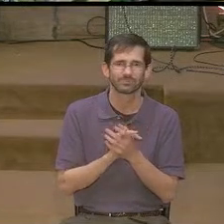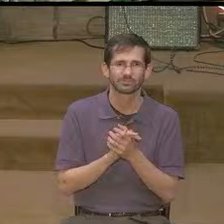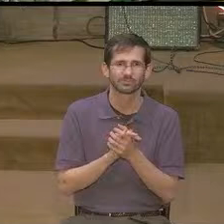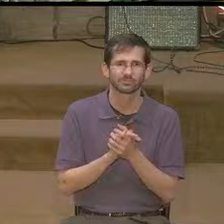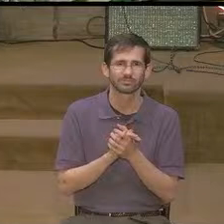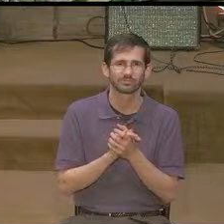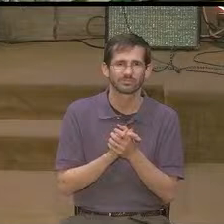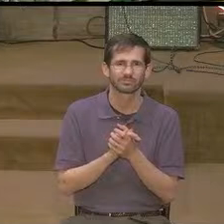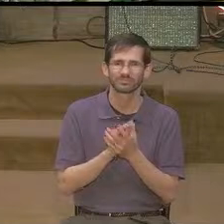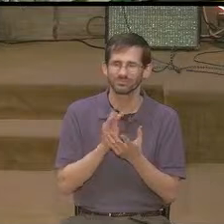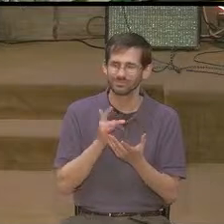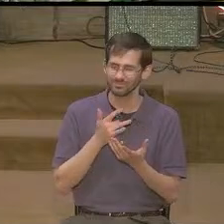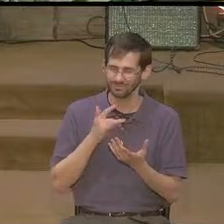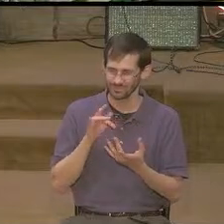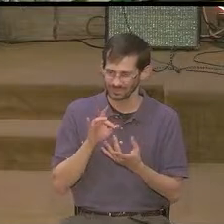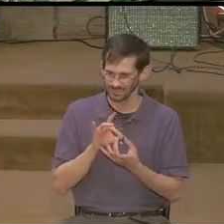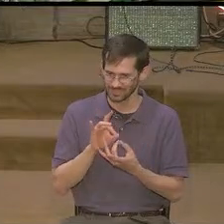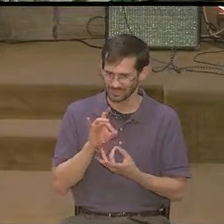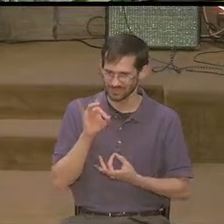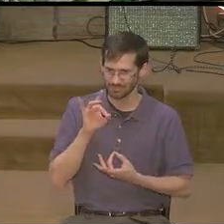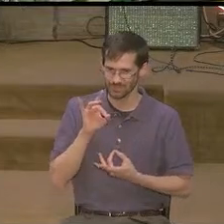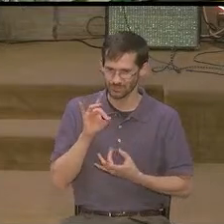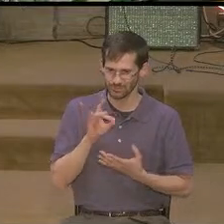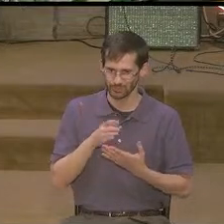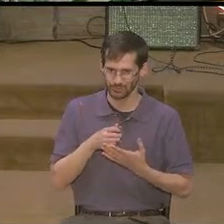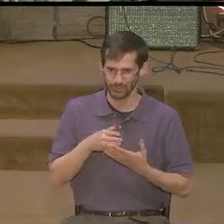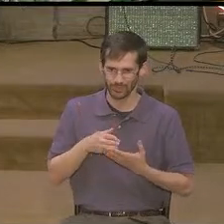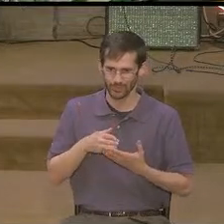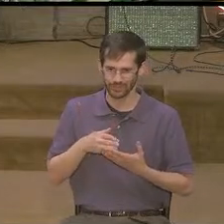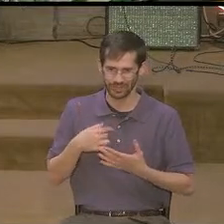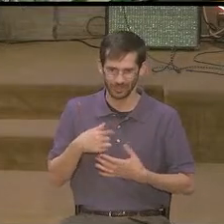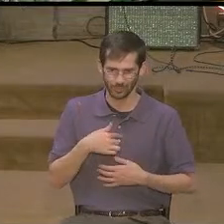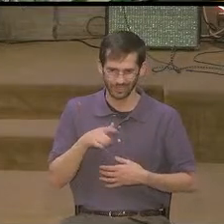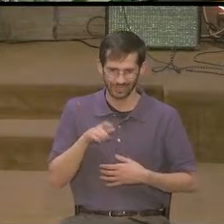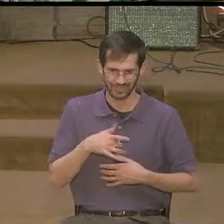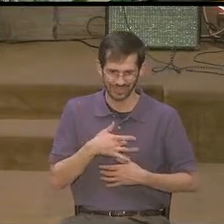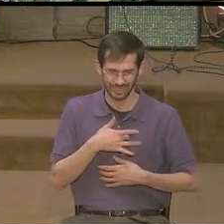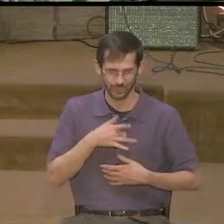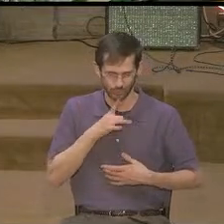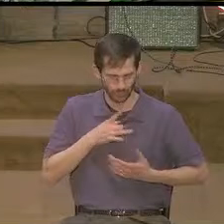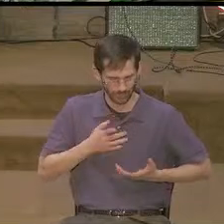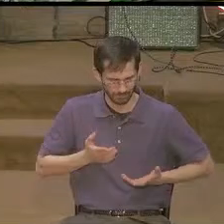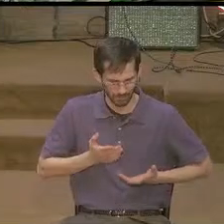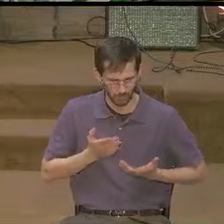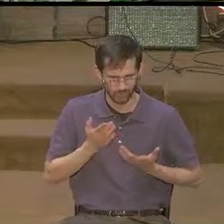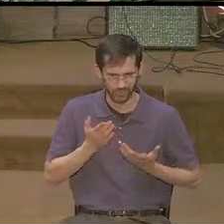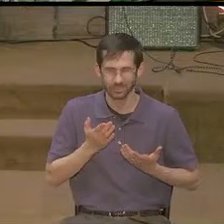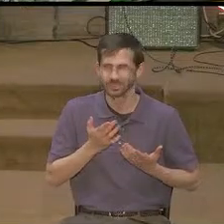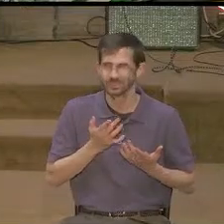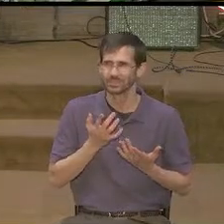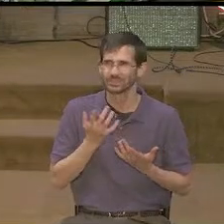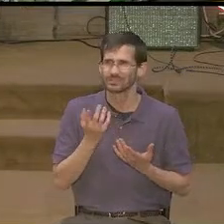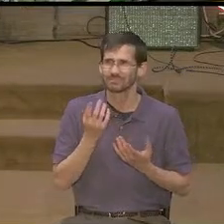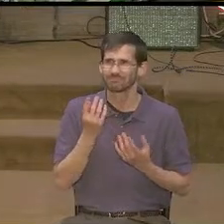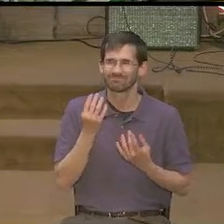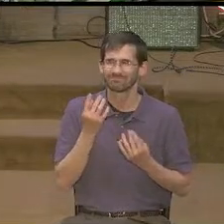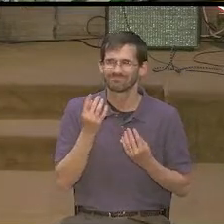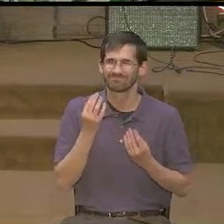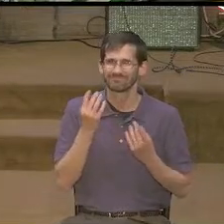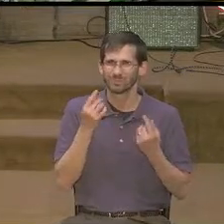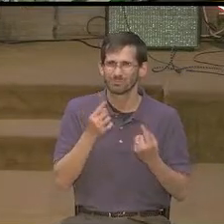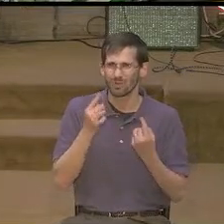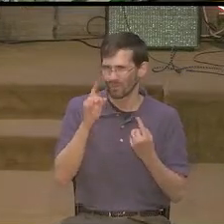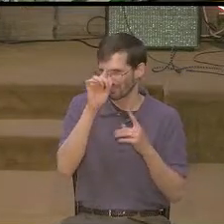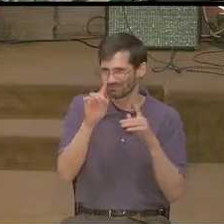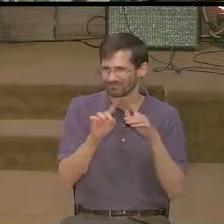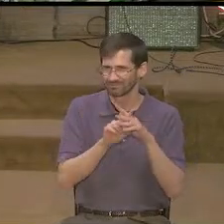That extra spiritual element that we need to bolster. I'm missing the words that I'm looking for.